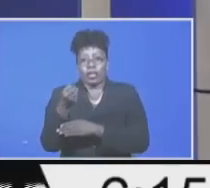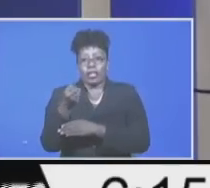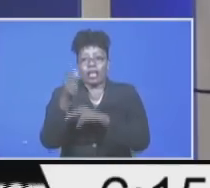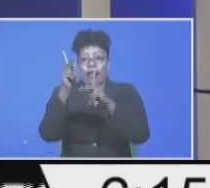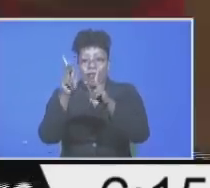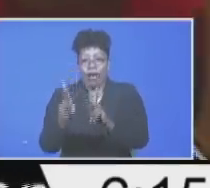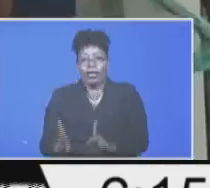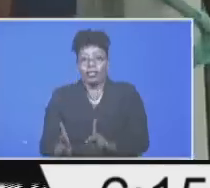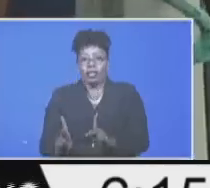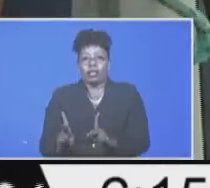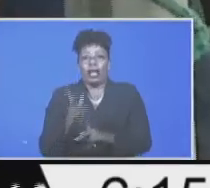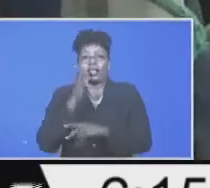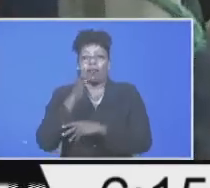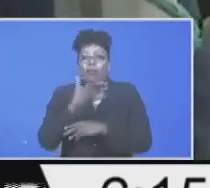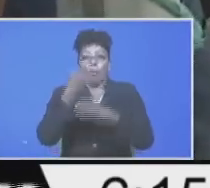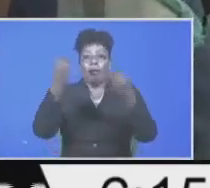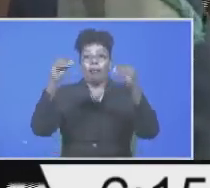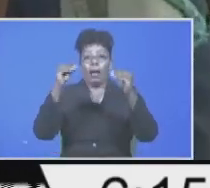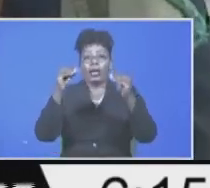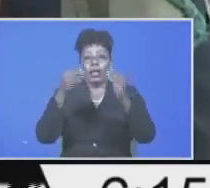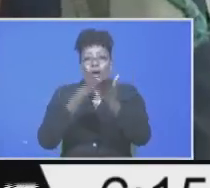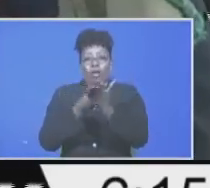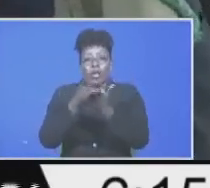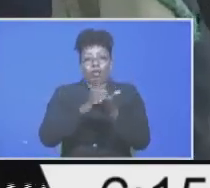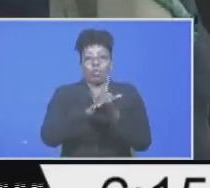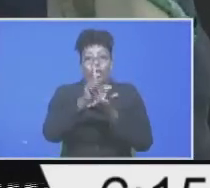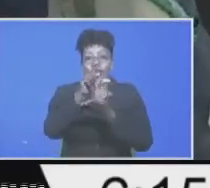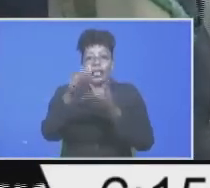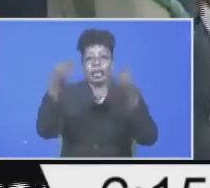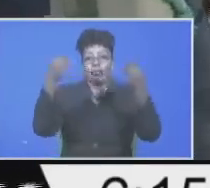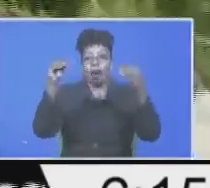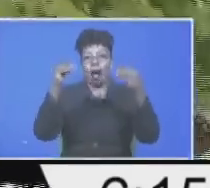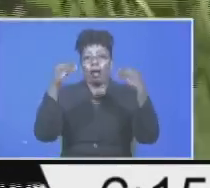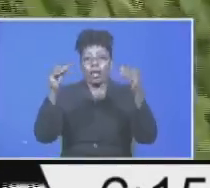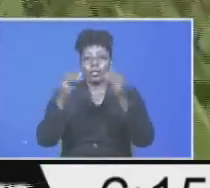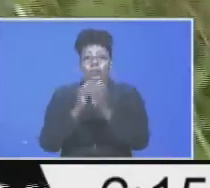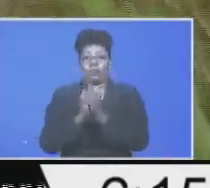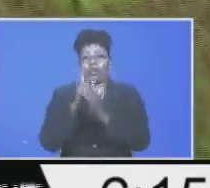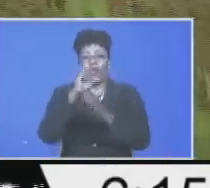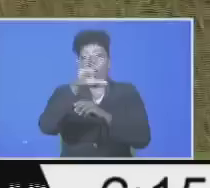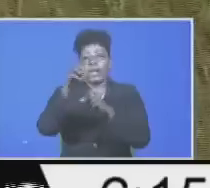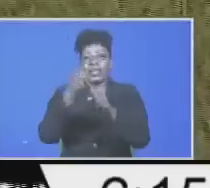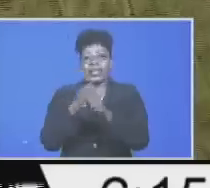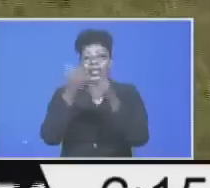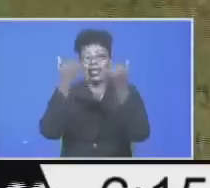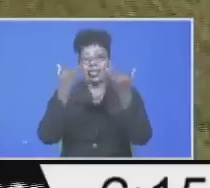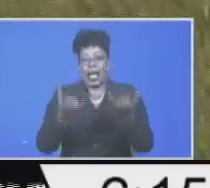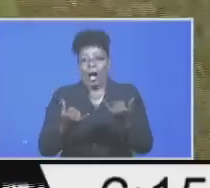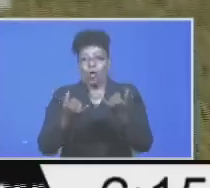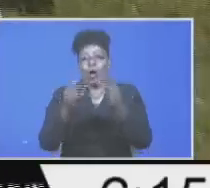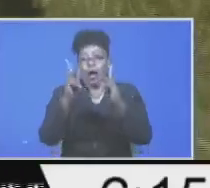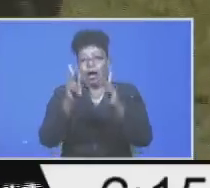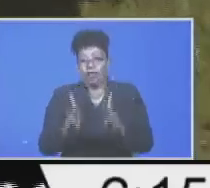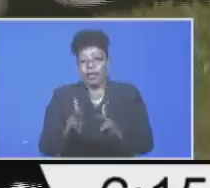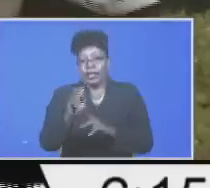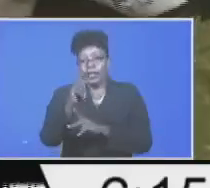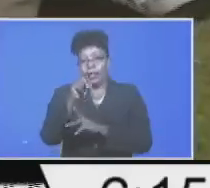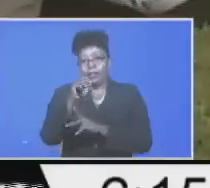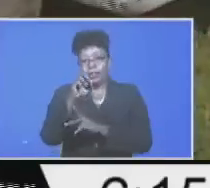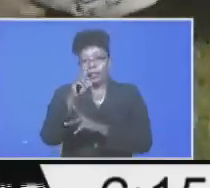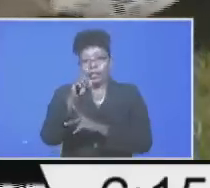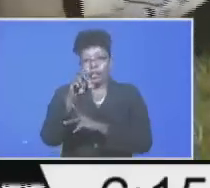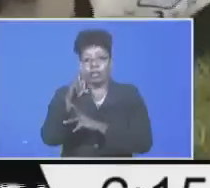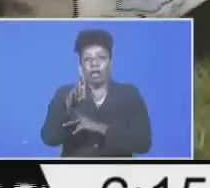at the Gladstone Road Farmers Market have it all on display at their weekly market. For a little over a year now, one of those vendors, Michael Francis, has been growing